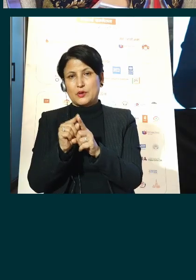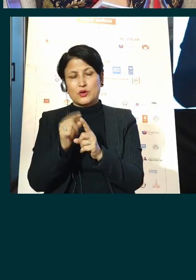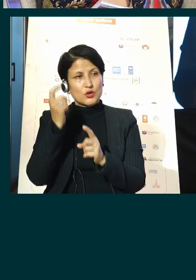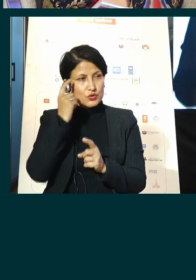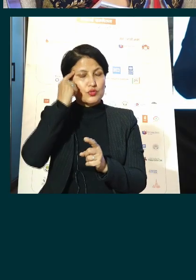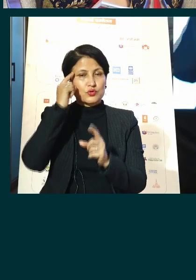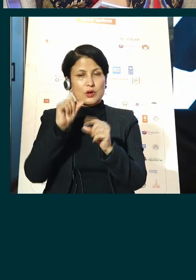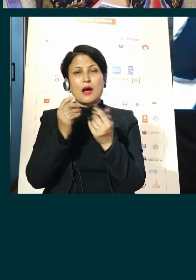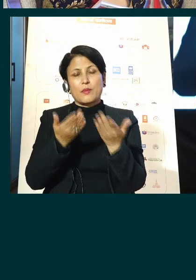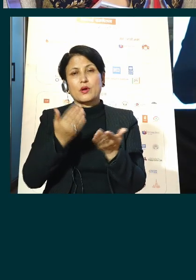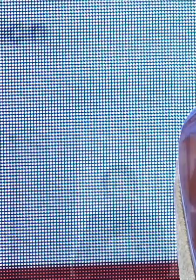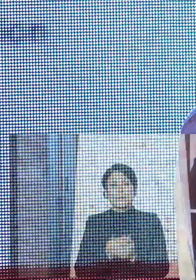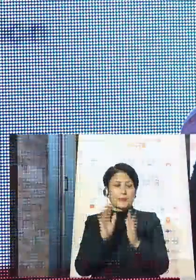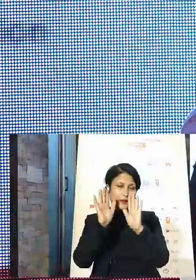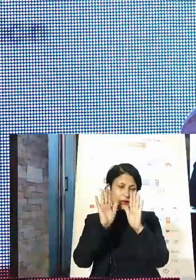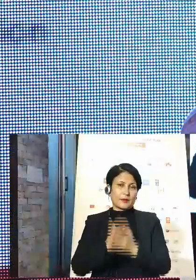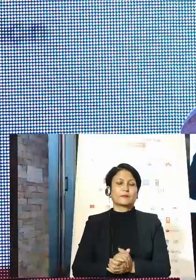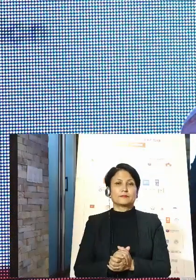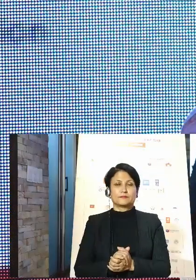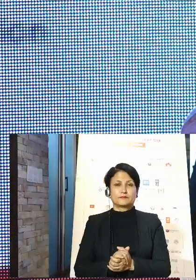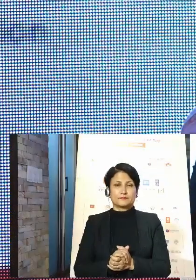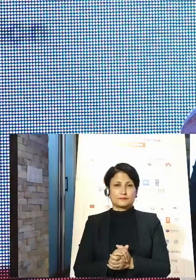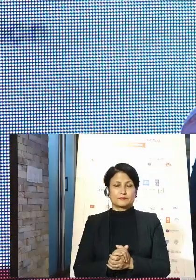yeah, thank you for sharing, and we'll take it to heart. Thank you.